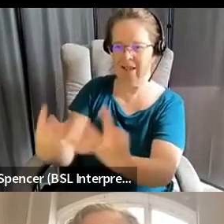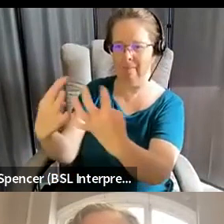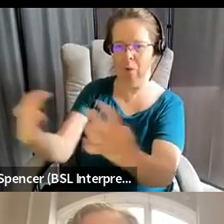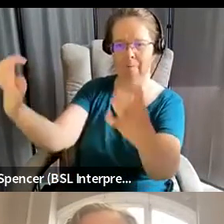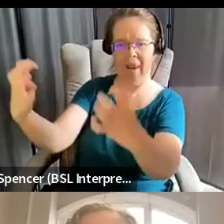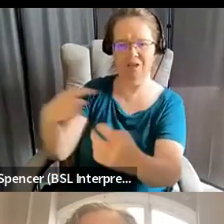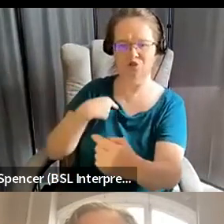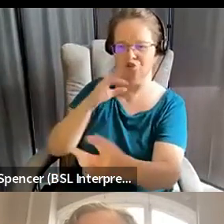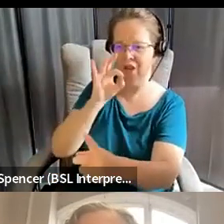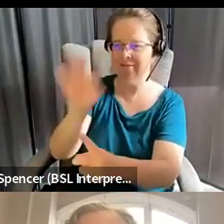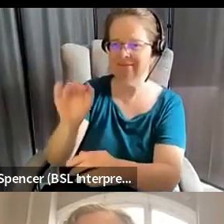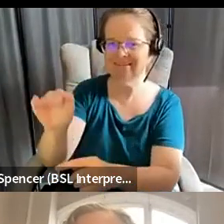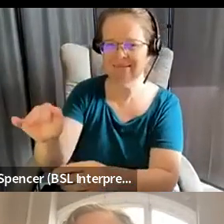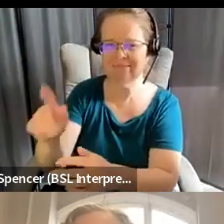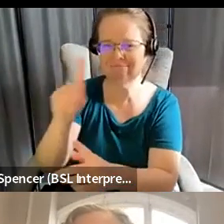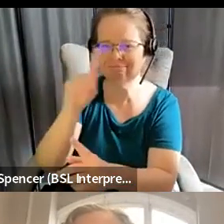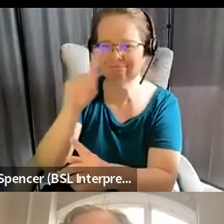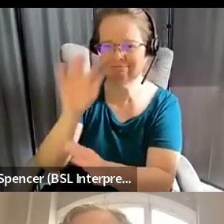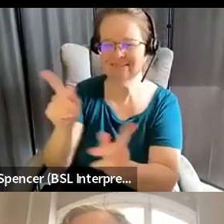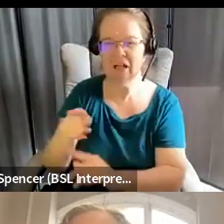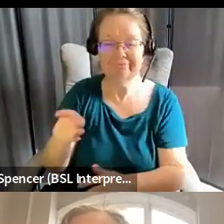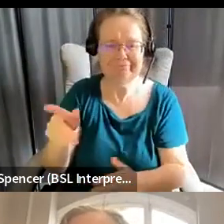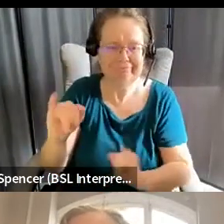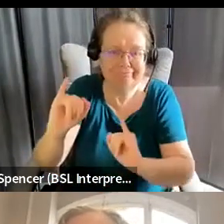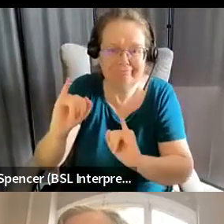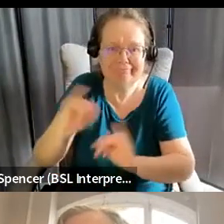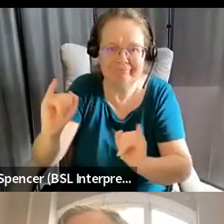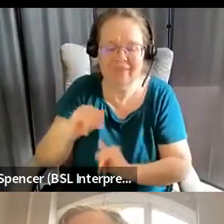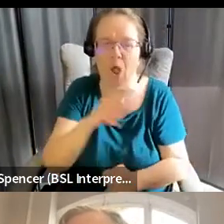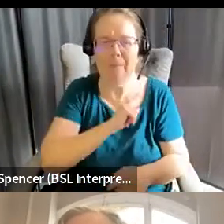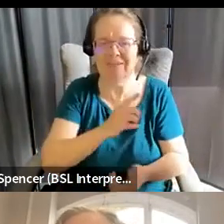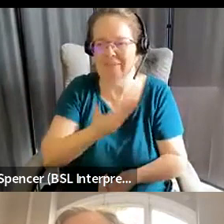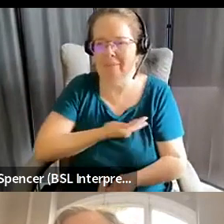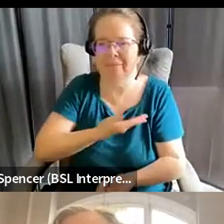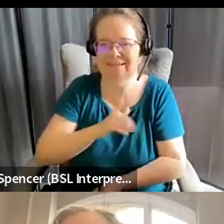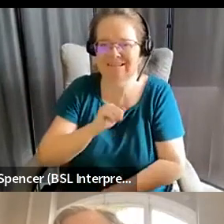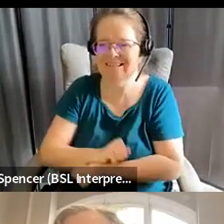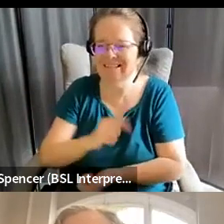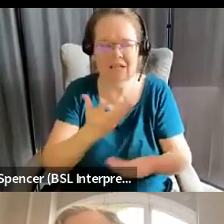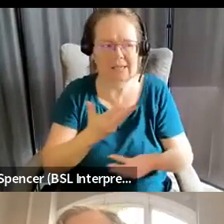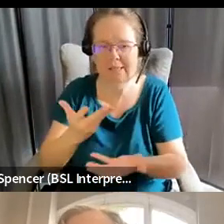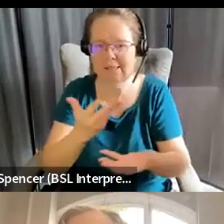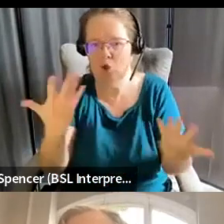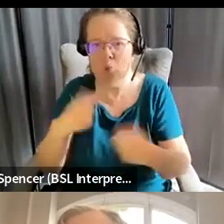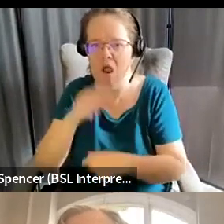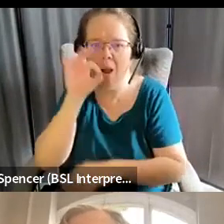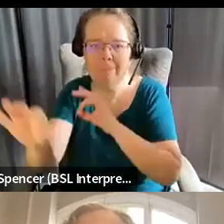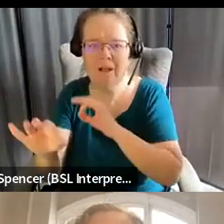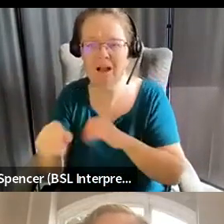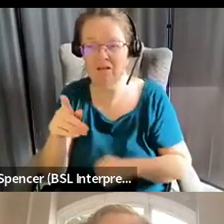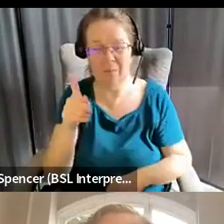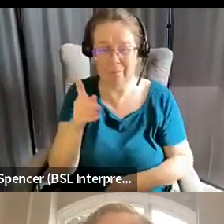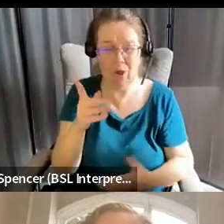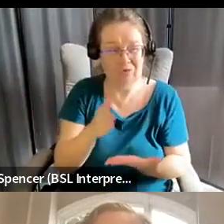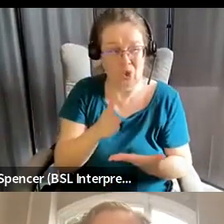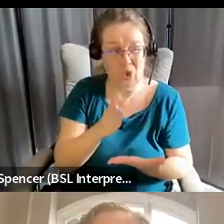with. And it stinks, but sometimes that's a business constraint. But the reality is that